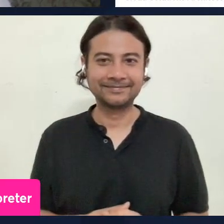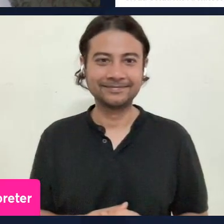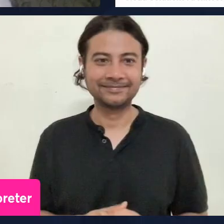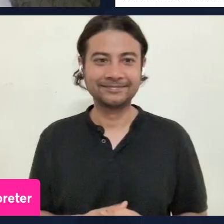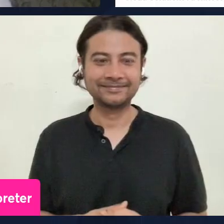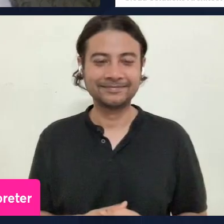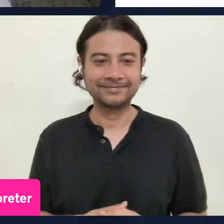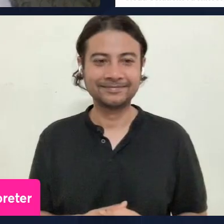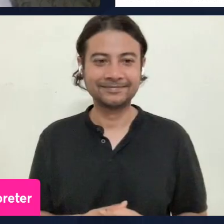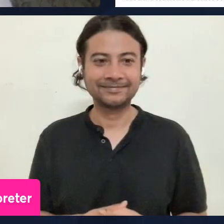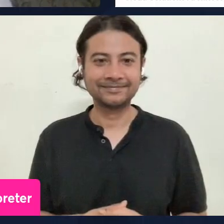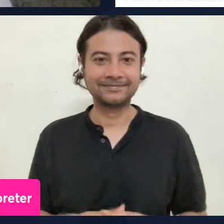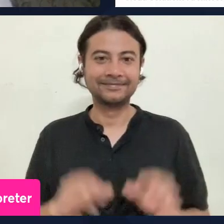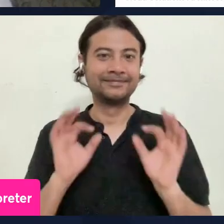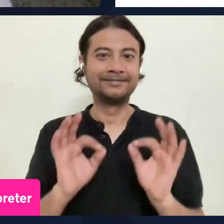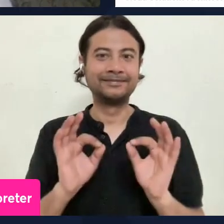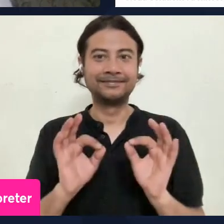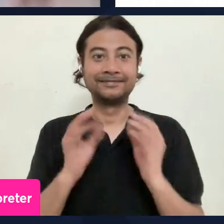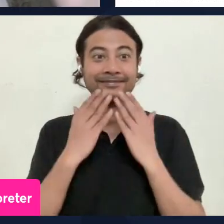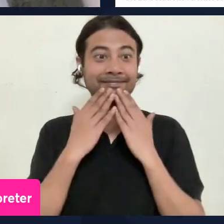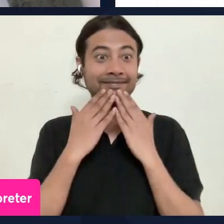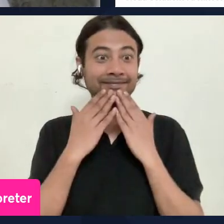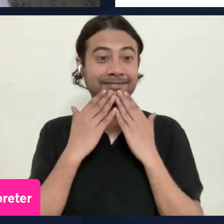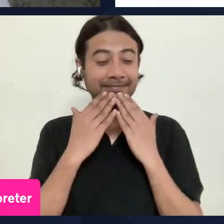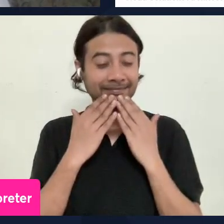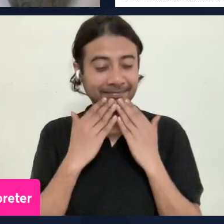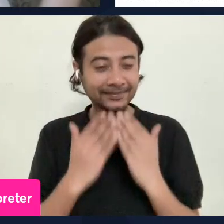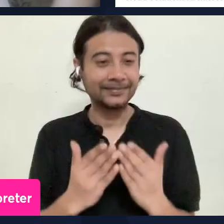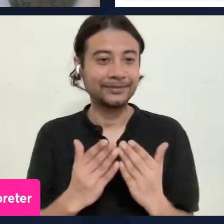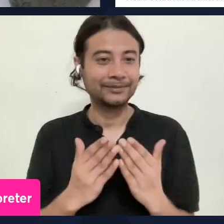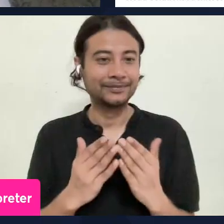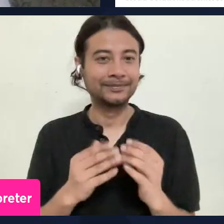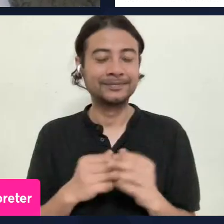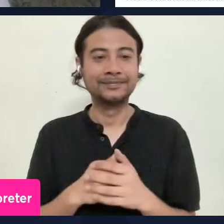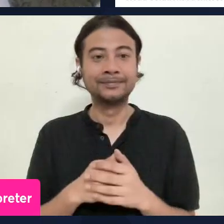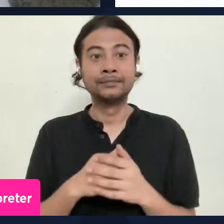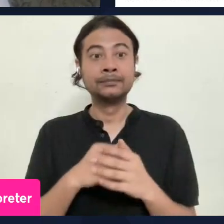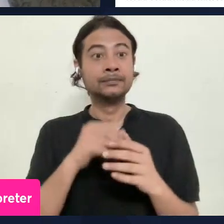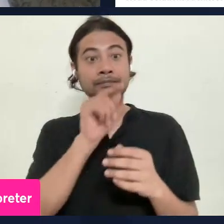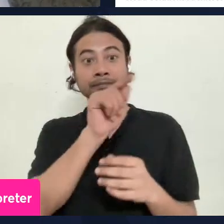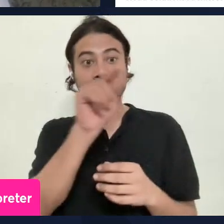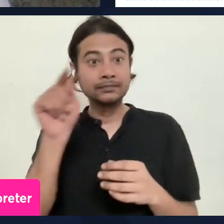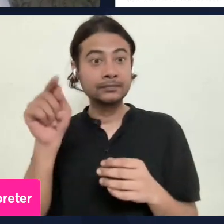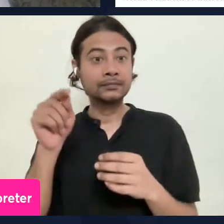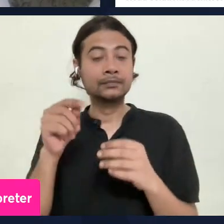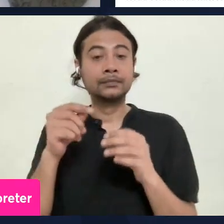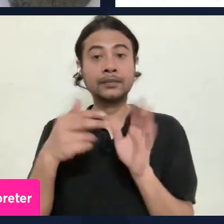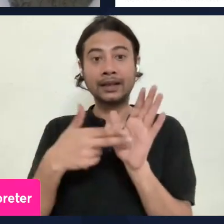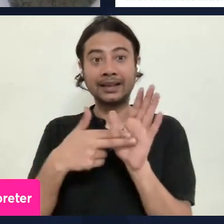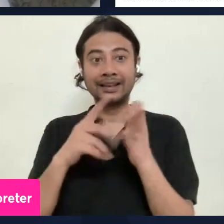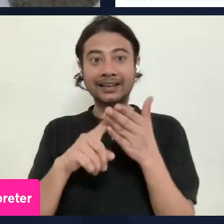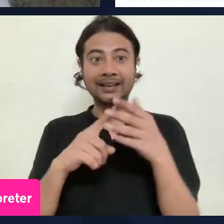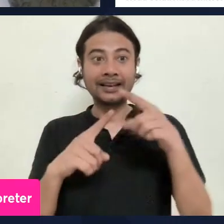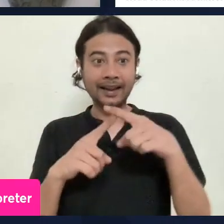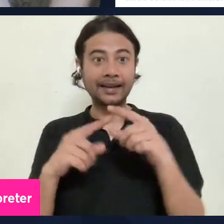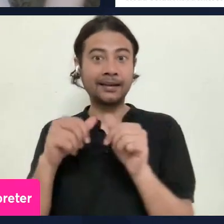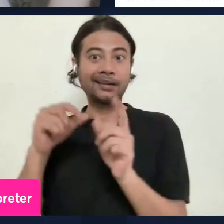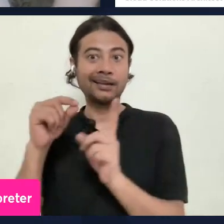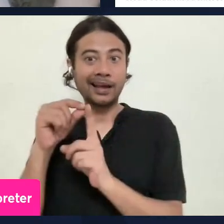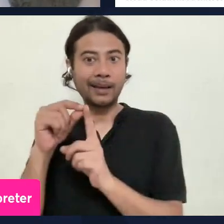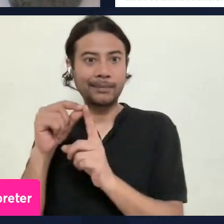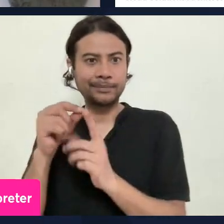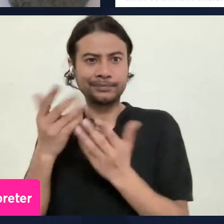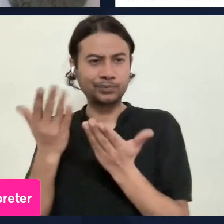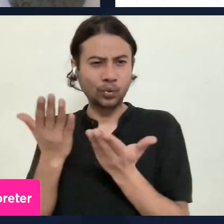Great, thank you so much. And for the people who want to learn more about Azure NetApp Files, I would really recommend you to